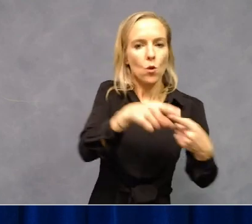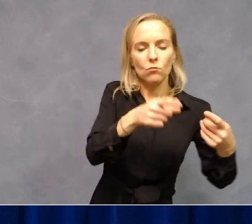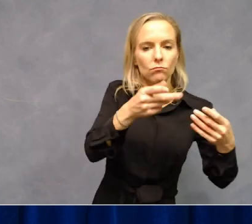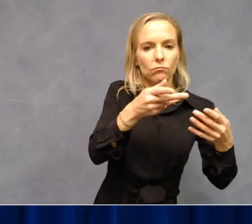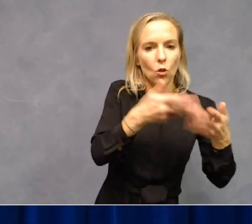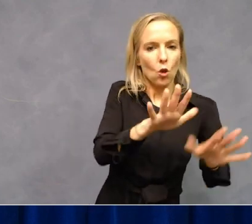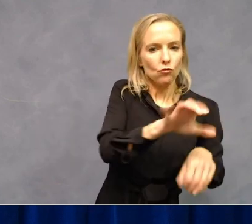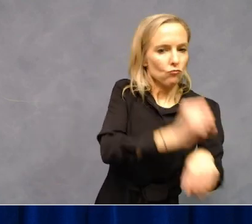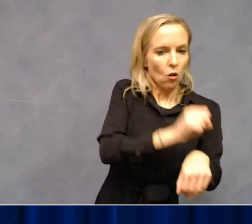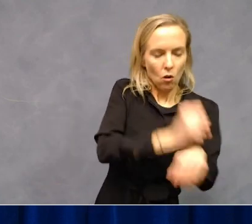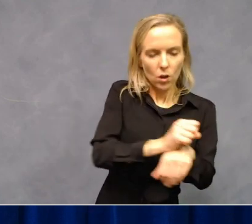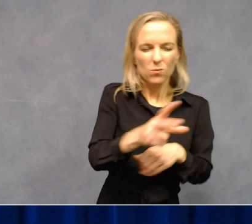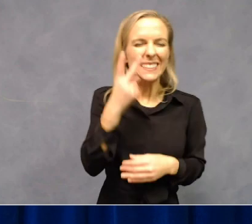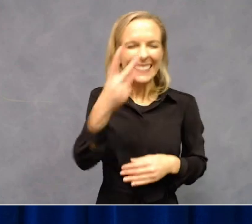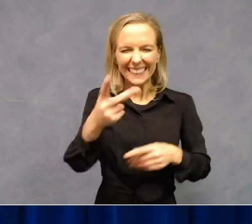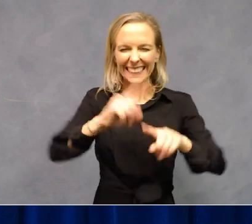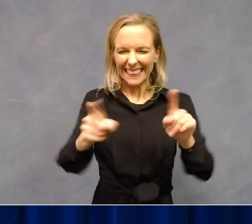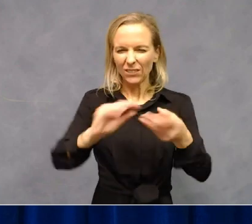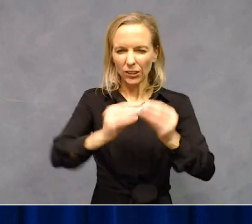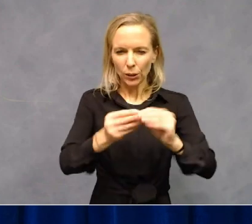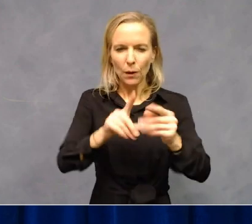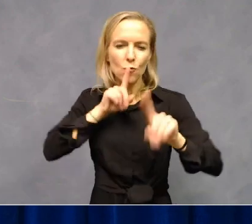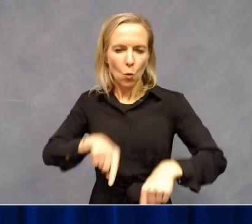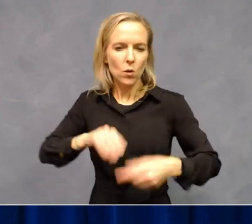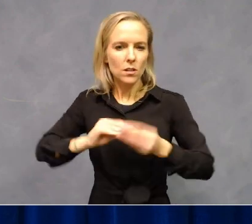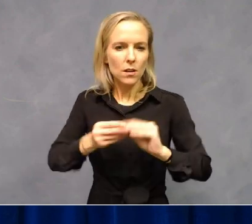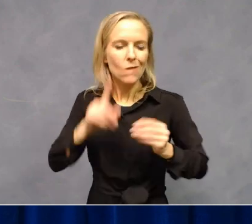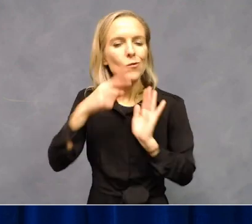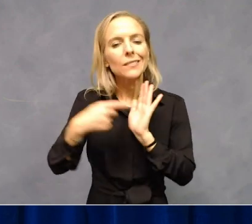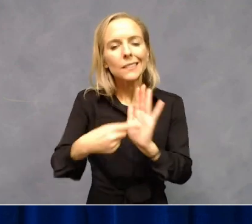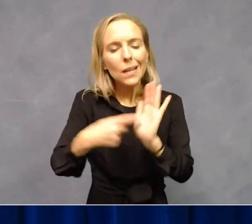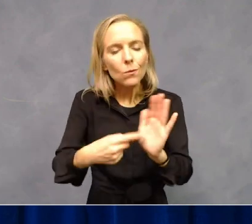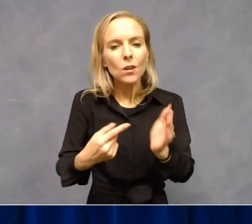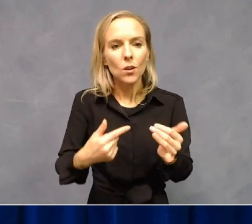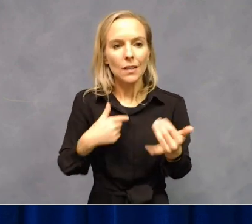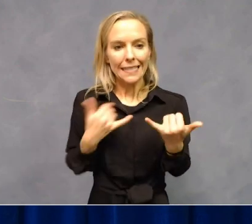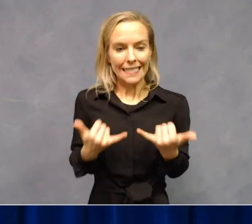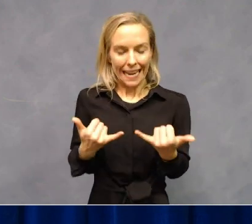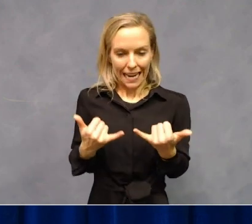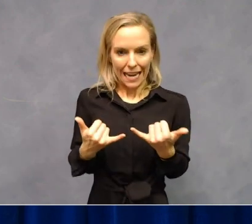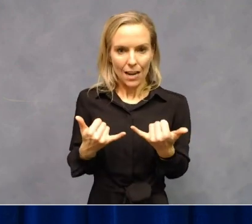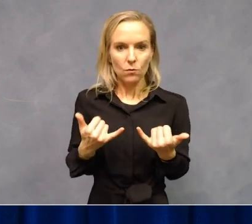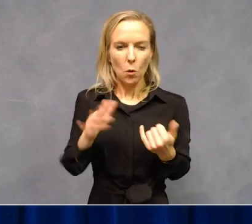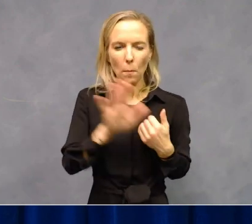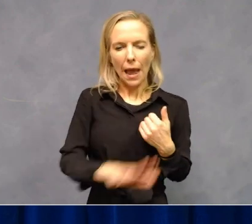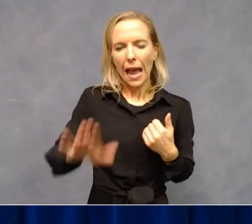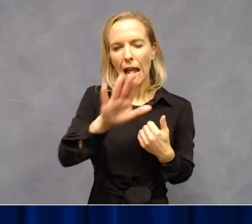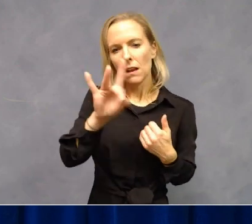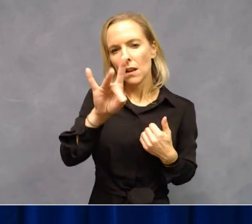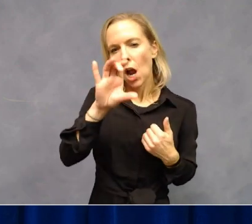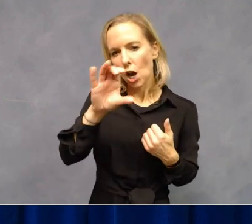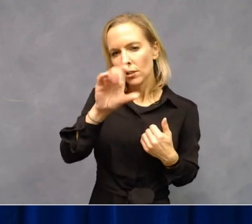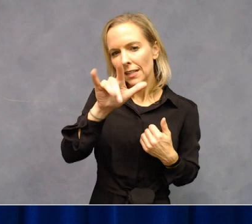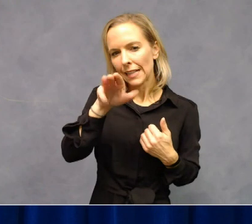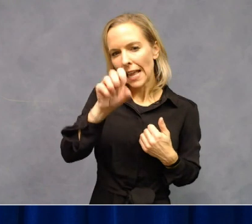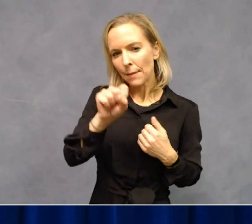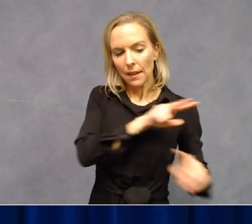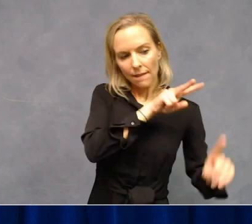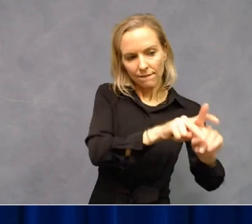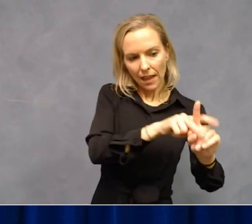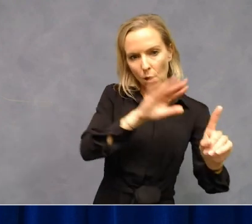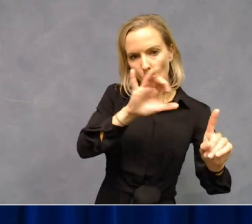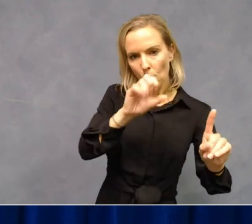some differences in how we are reporting numbers. For instance, we are down to only about 800 claims filed in March with